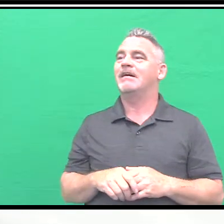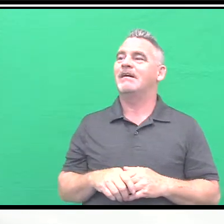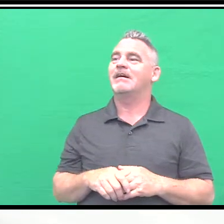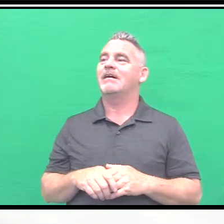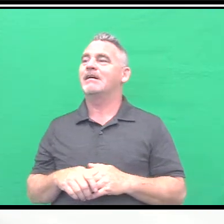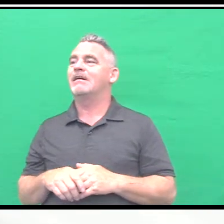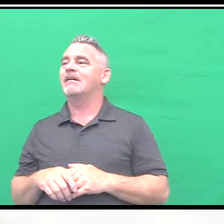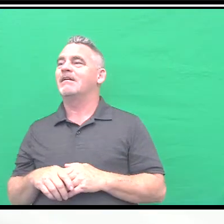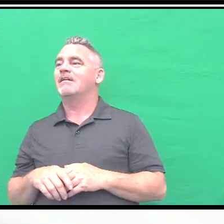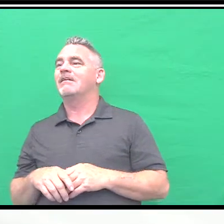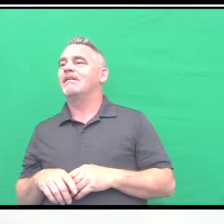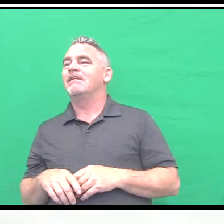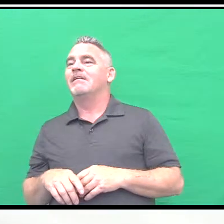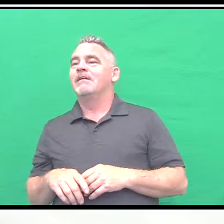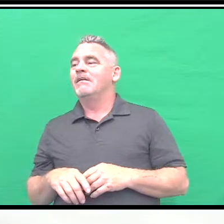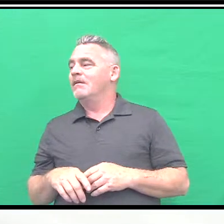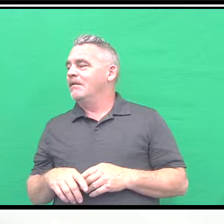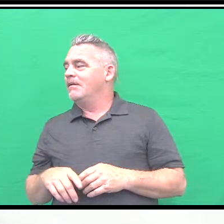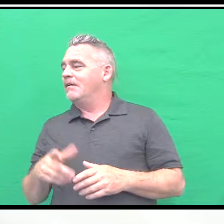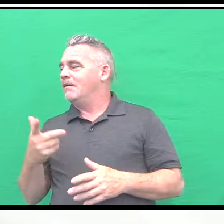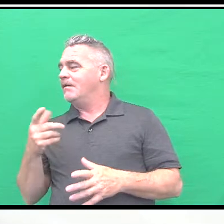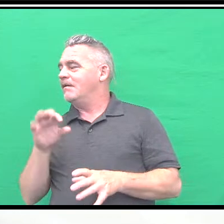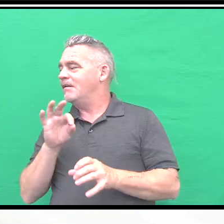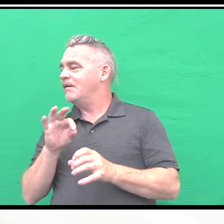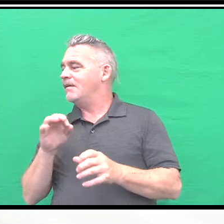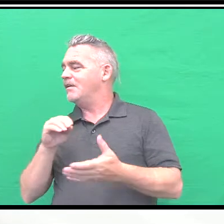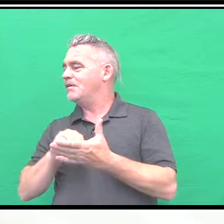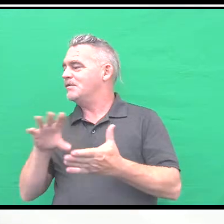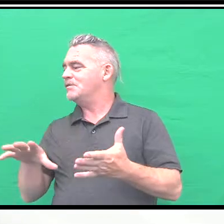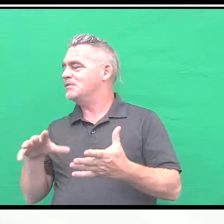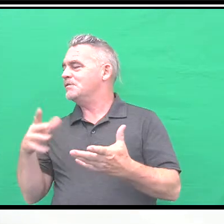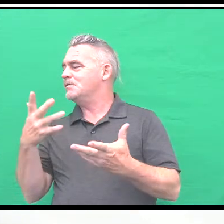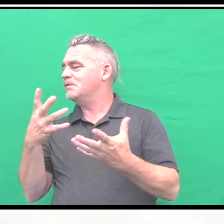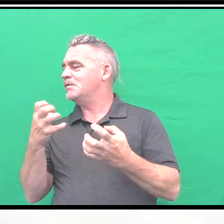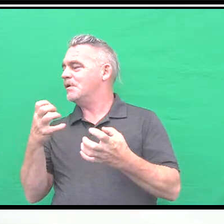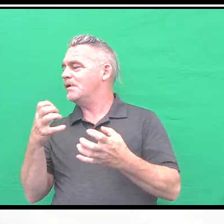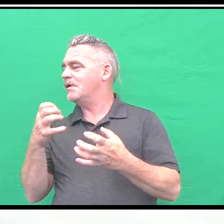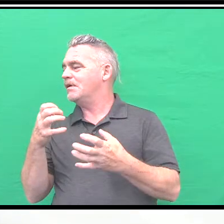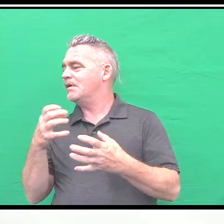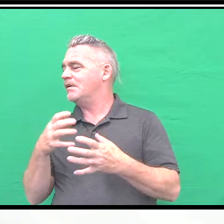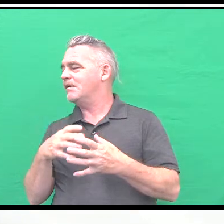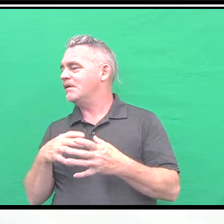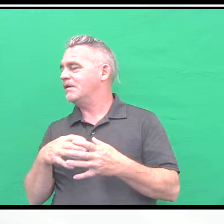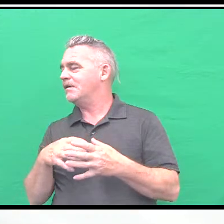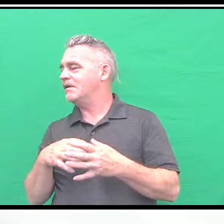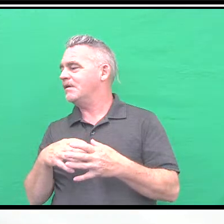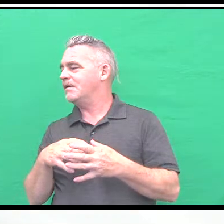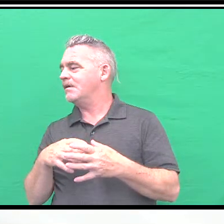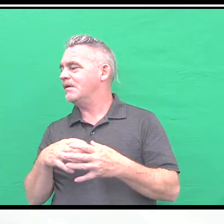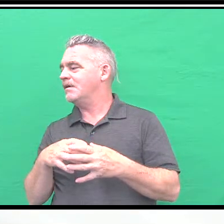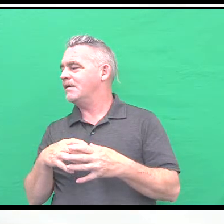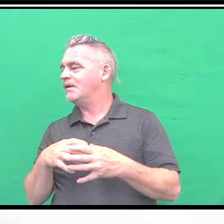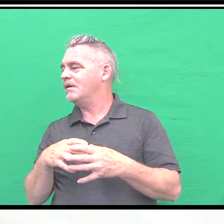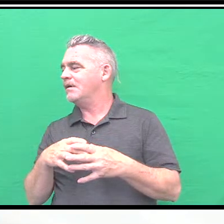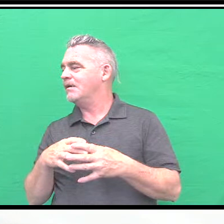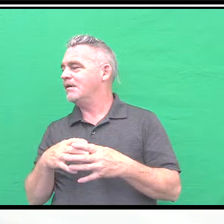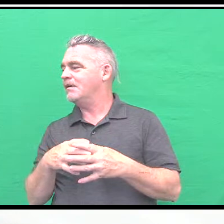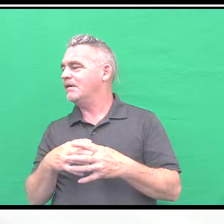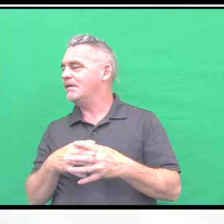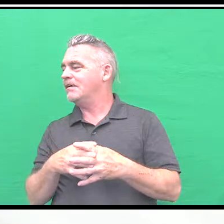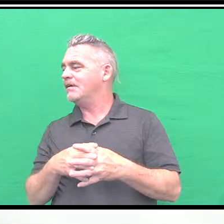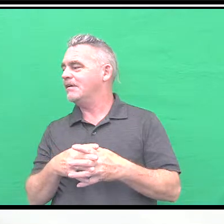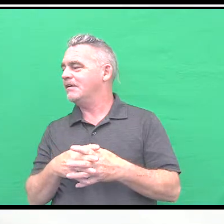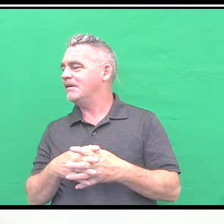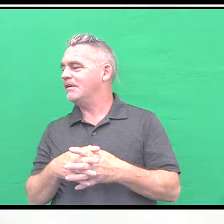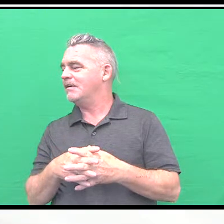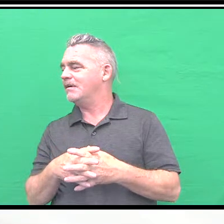You're on the record. Any discussion or questions? All in favor? Aye. Aye. Motion passes.